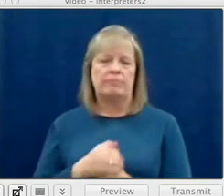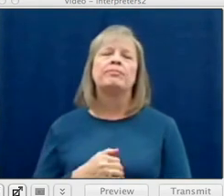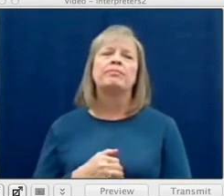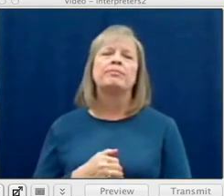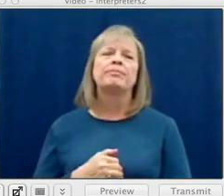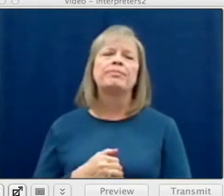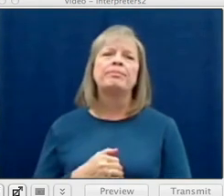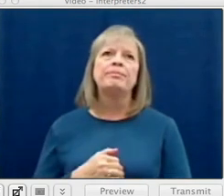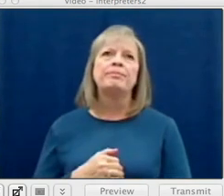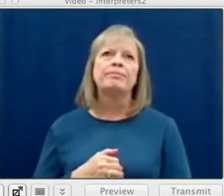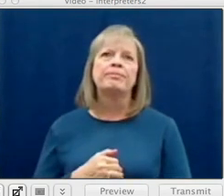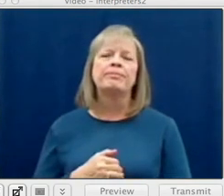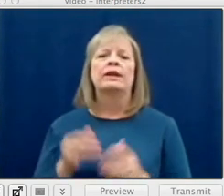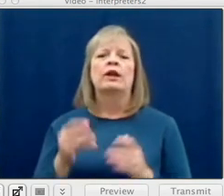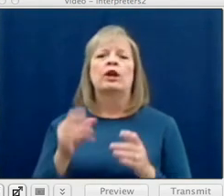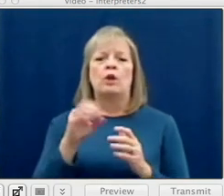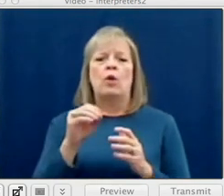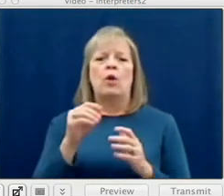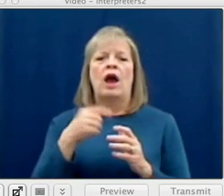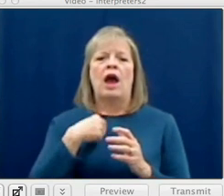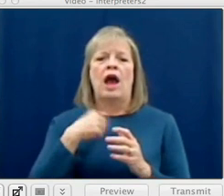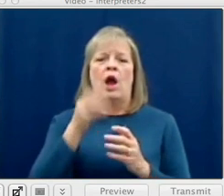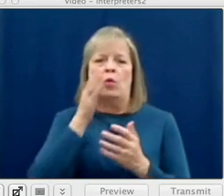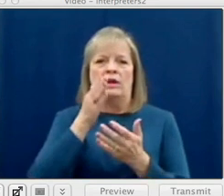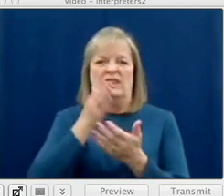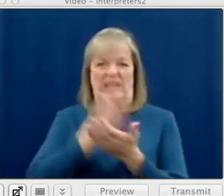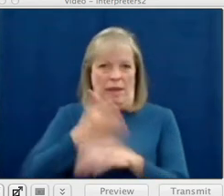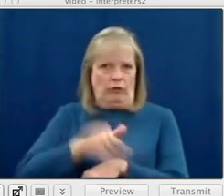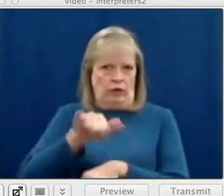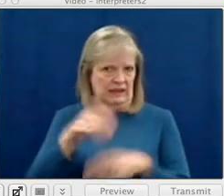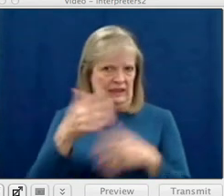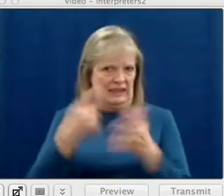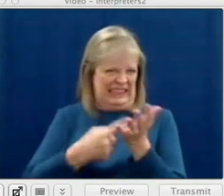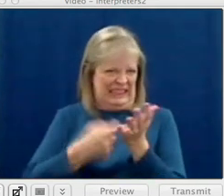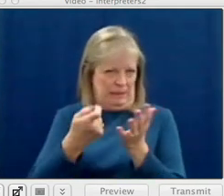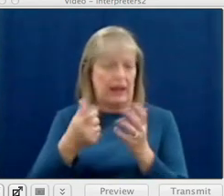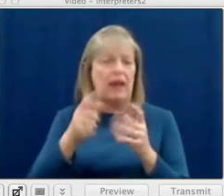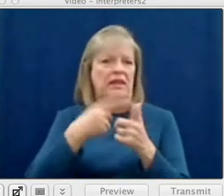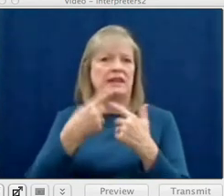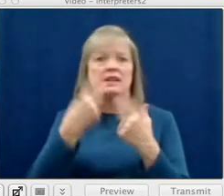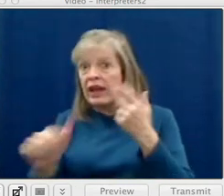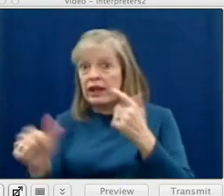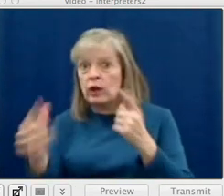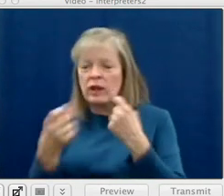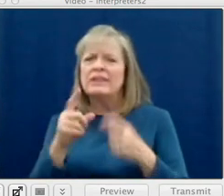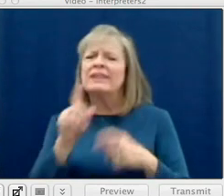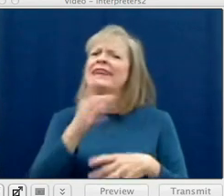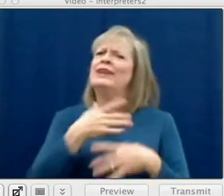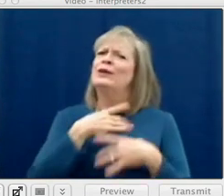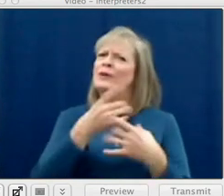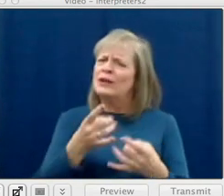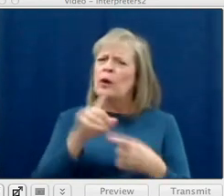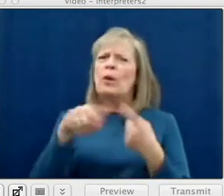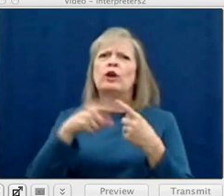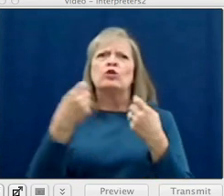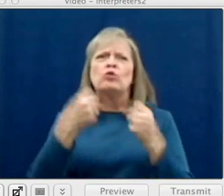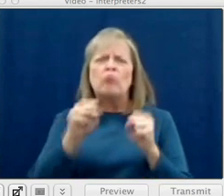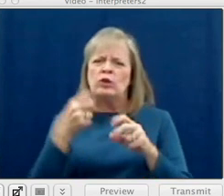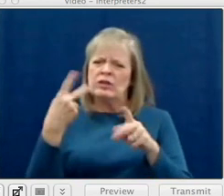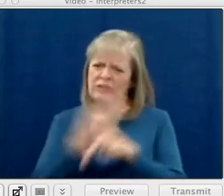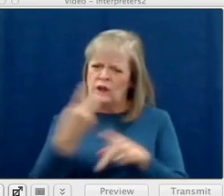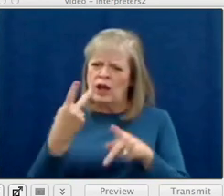Interestingly enough, and I'm going to stop after this to double check on questions, when it comes to identifying and articulating controls, interpreters